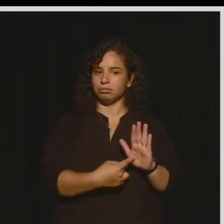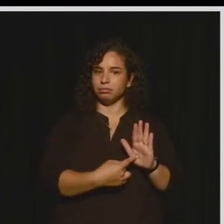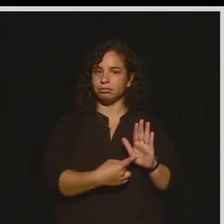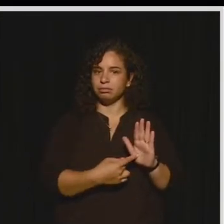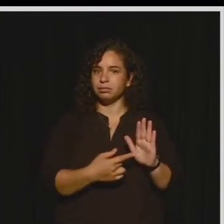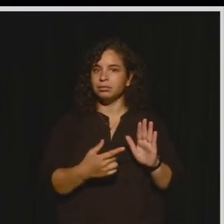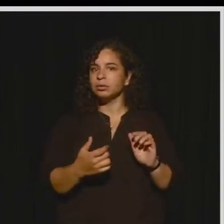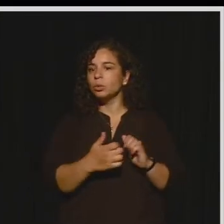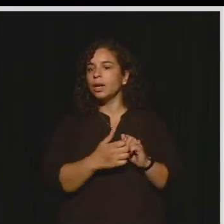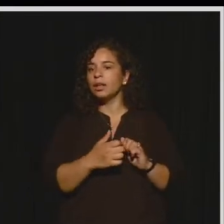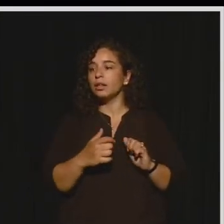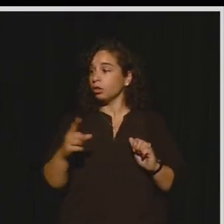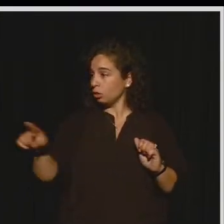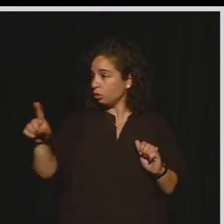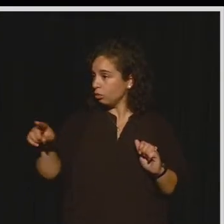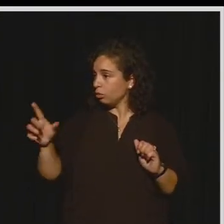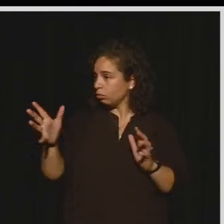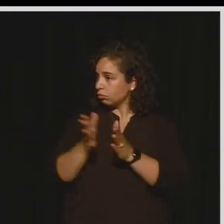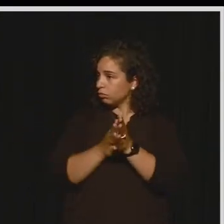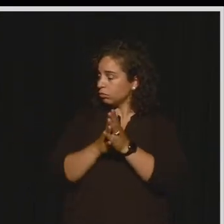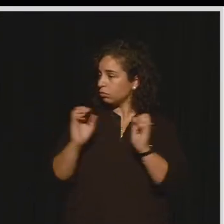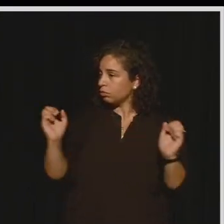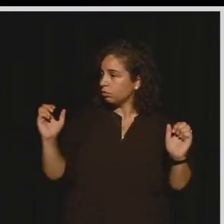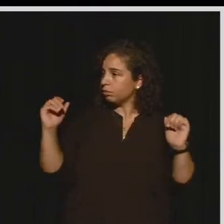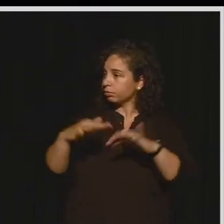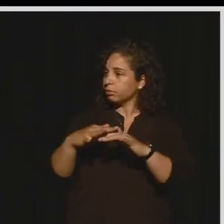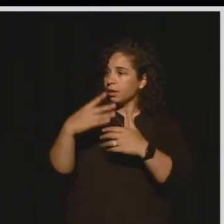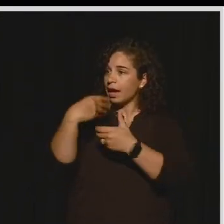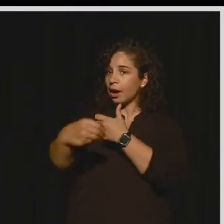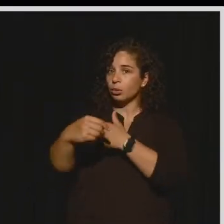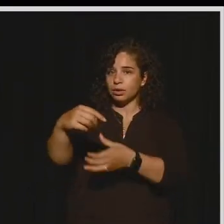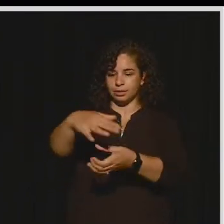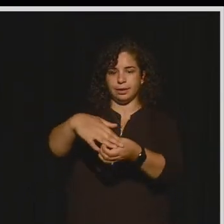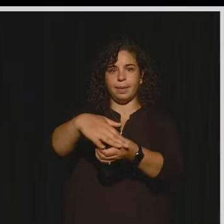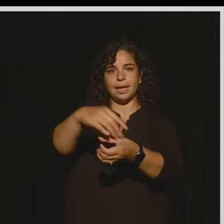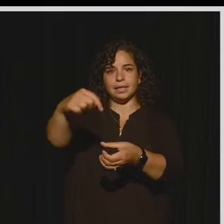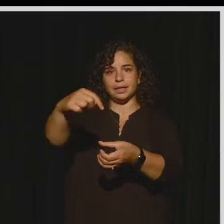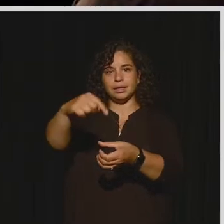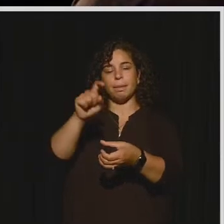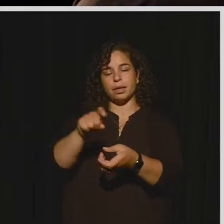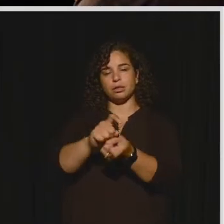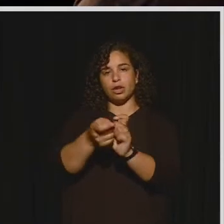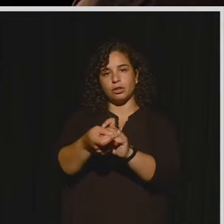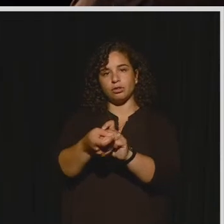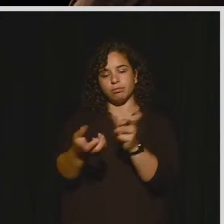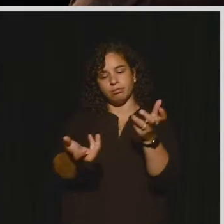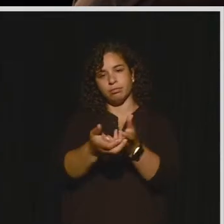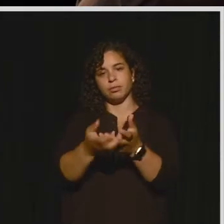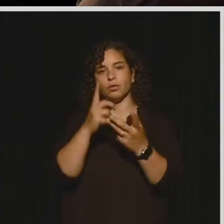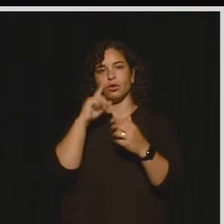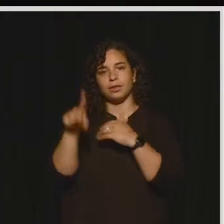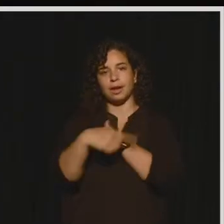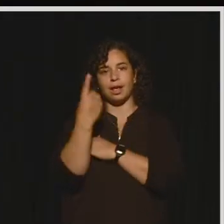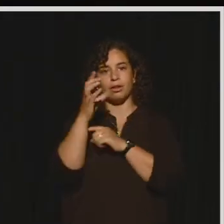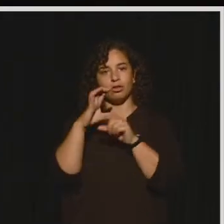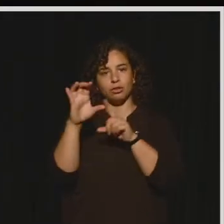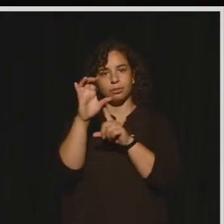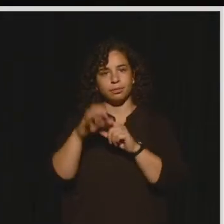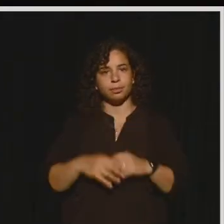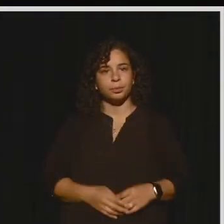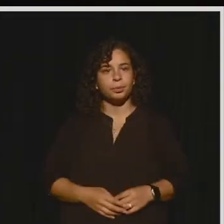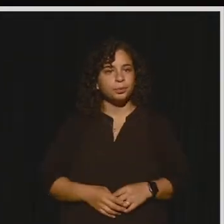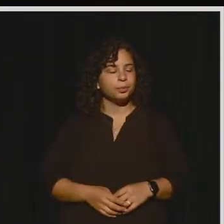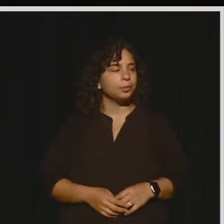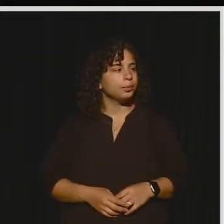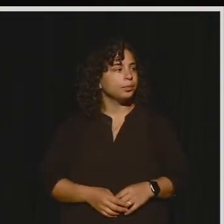space, I think it has to change as well, right? Yeah. And Shawn, just to wrap things